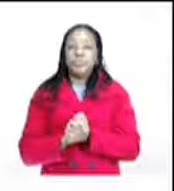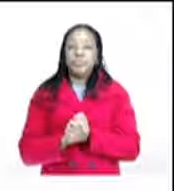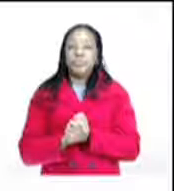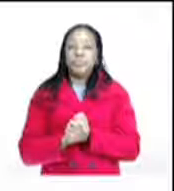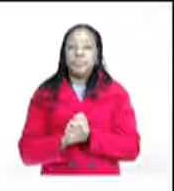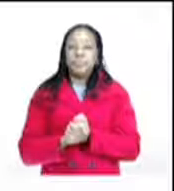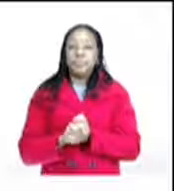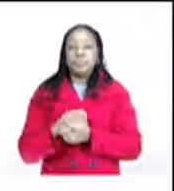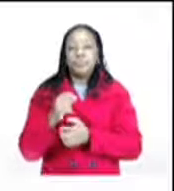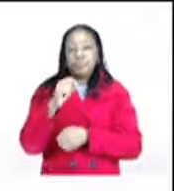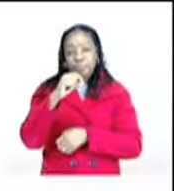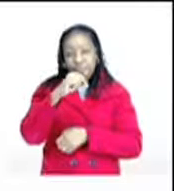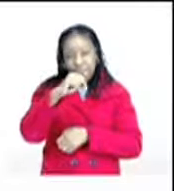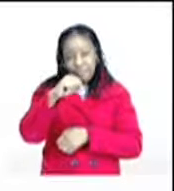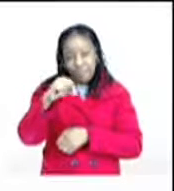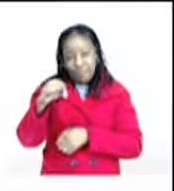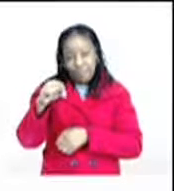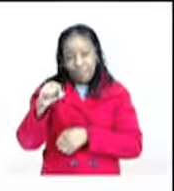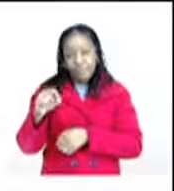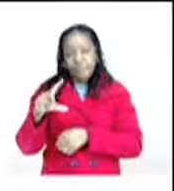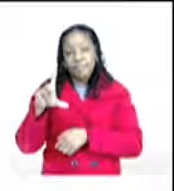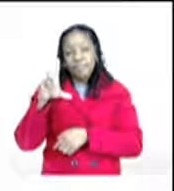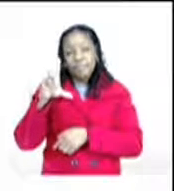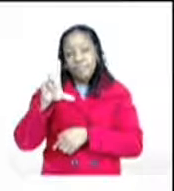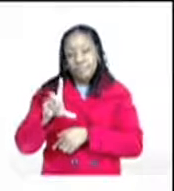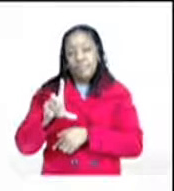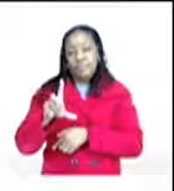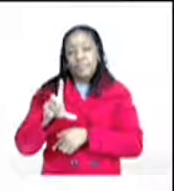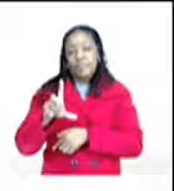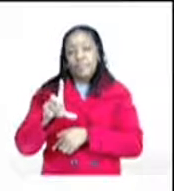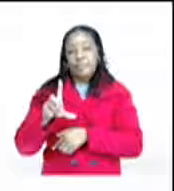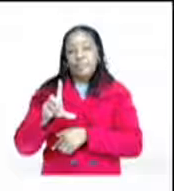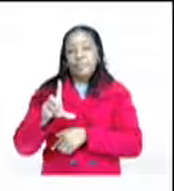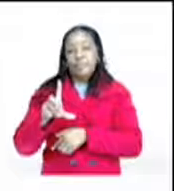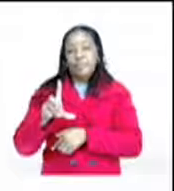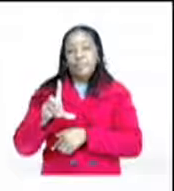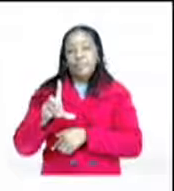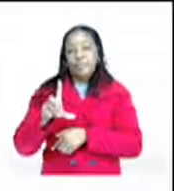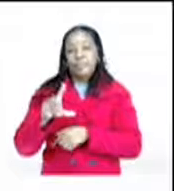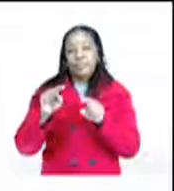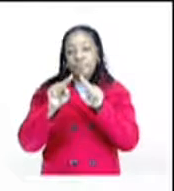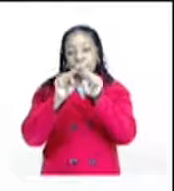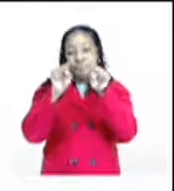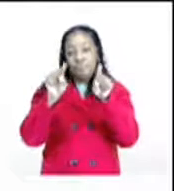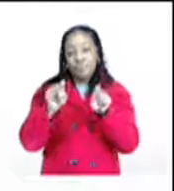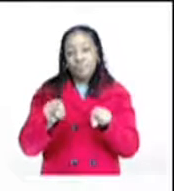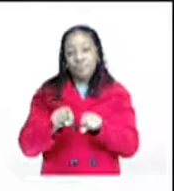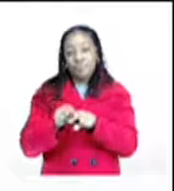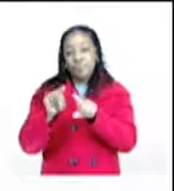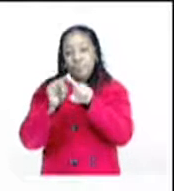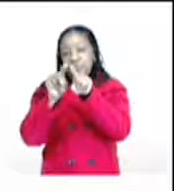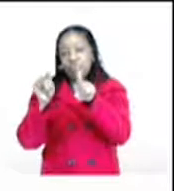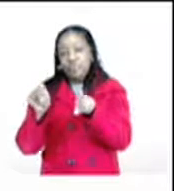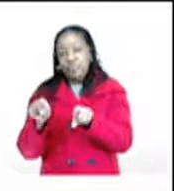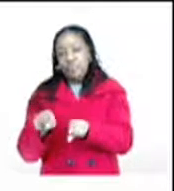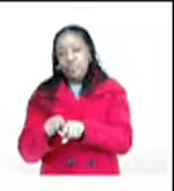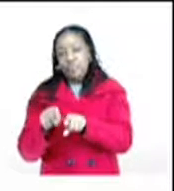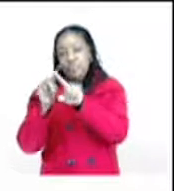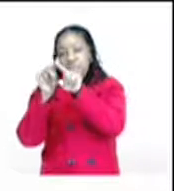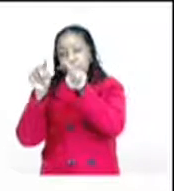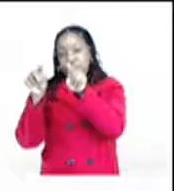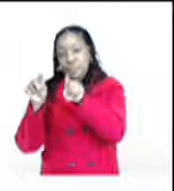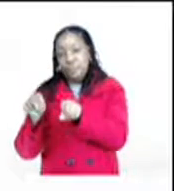says, write the letter L in the blocks. Remember